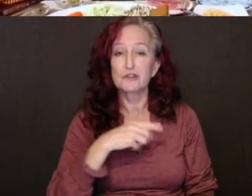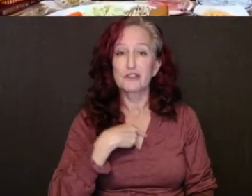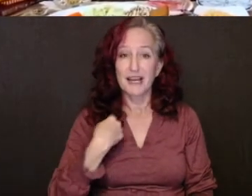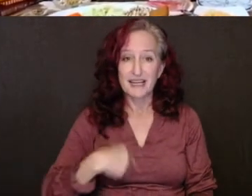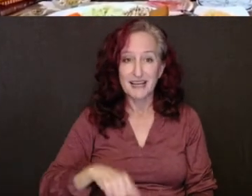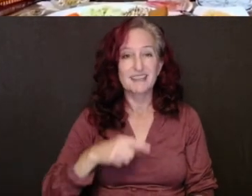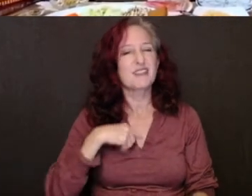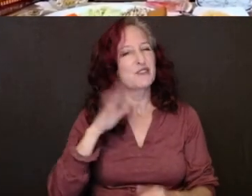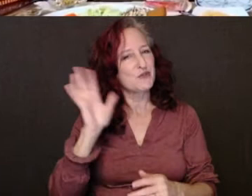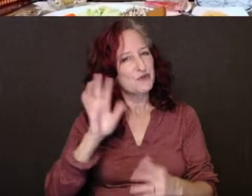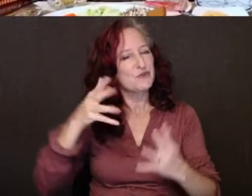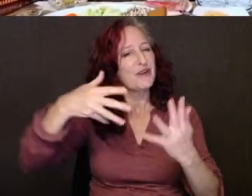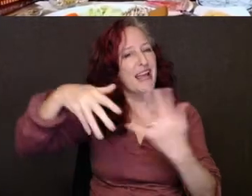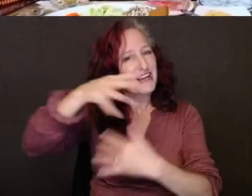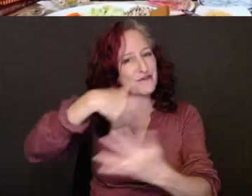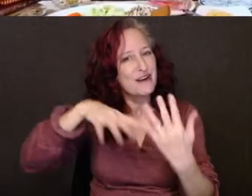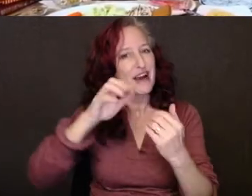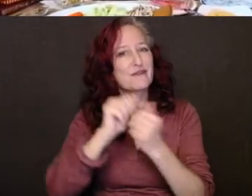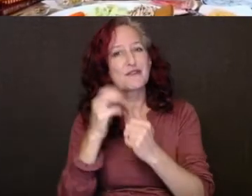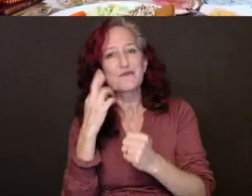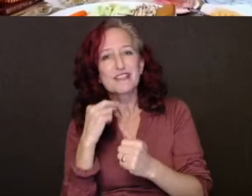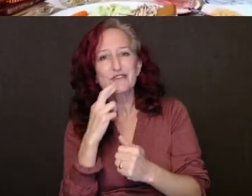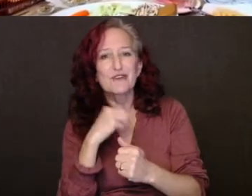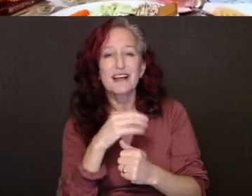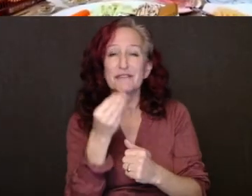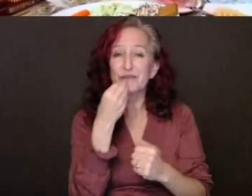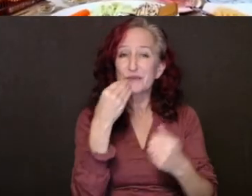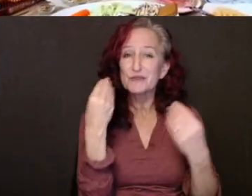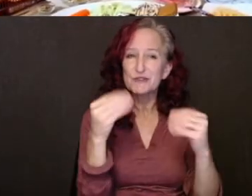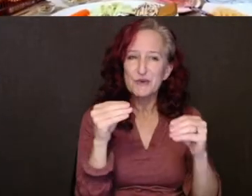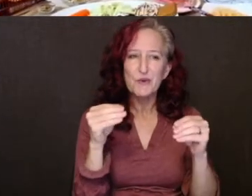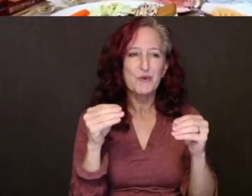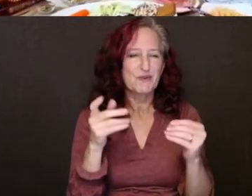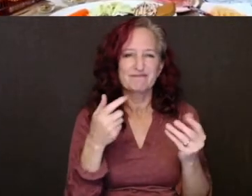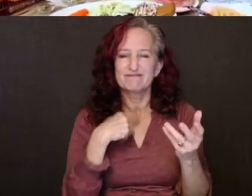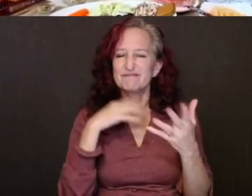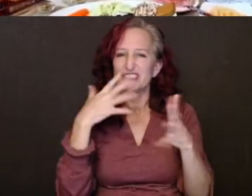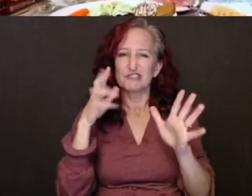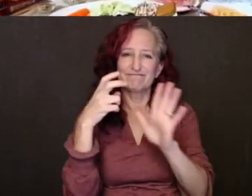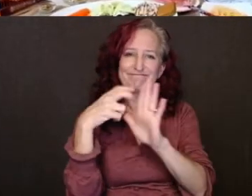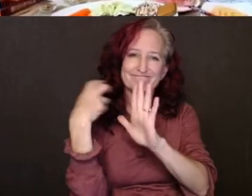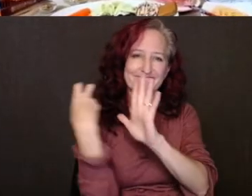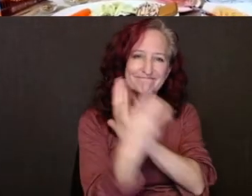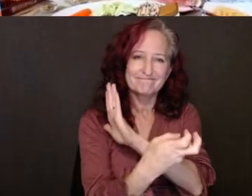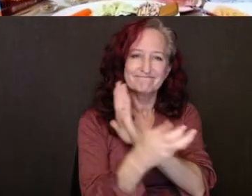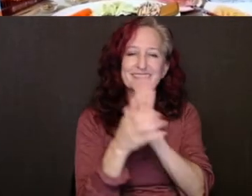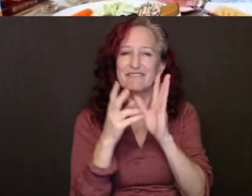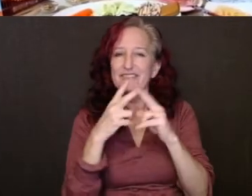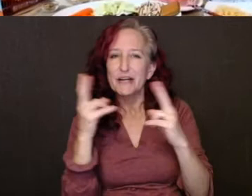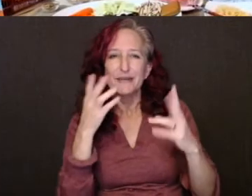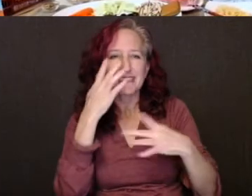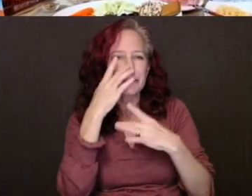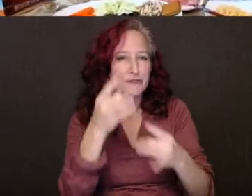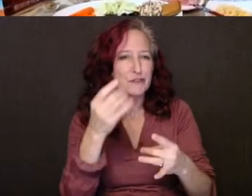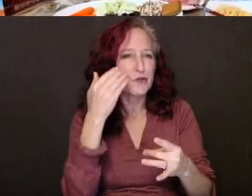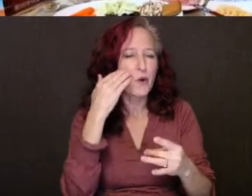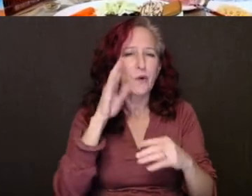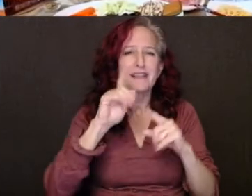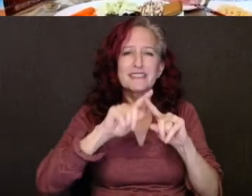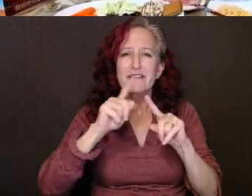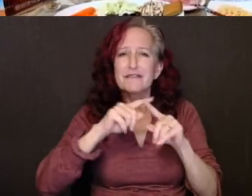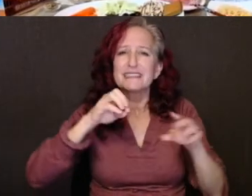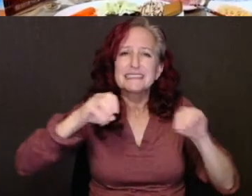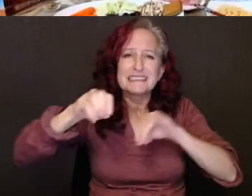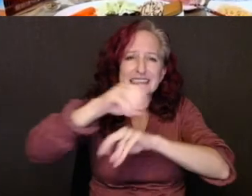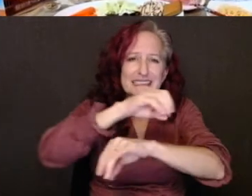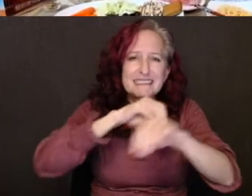a restaurant family. My father had a restaurant. My mother has a grocery store in Guangzhou, China. Before even I was